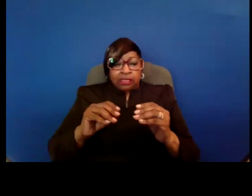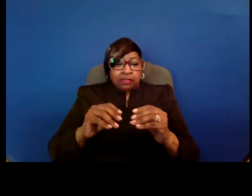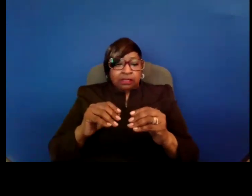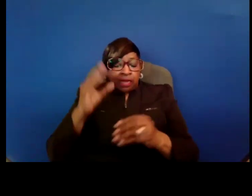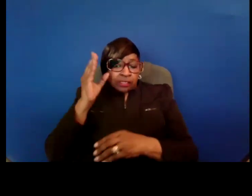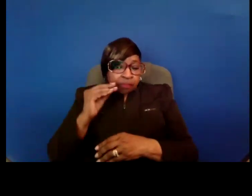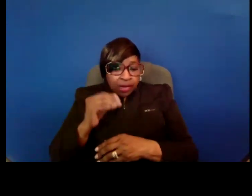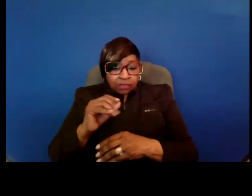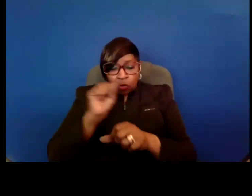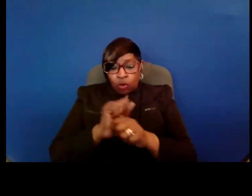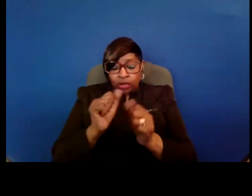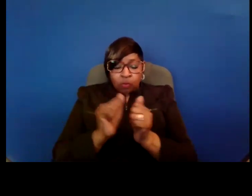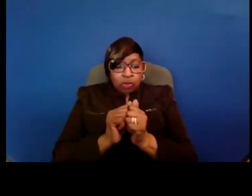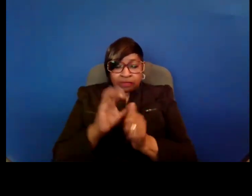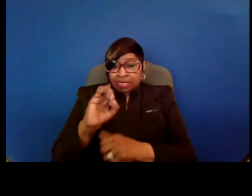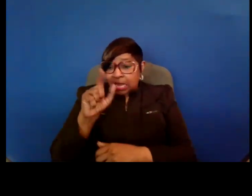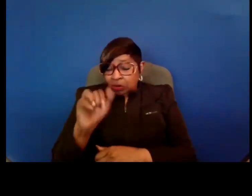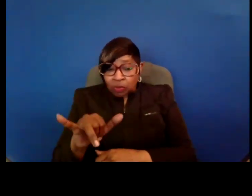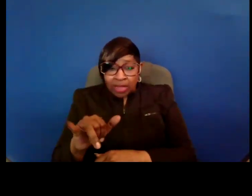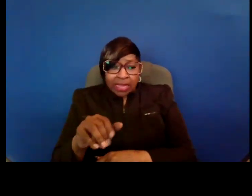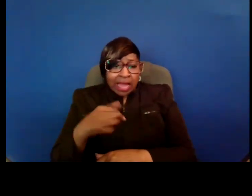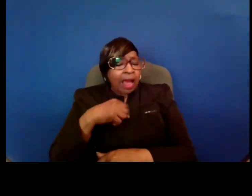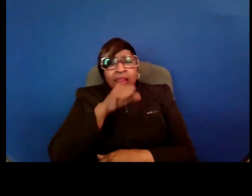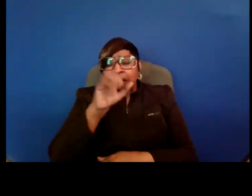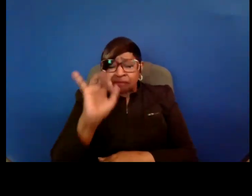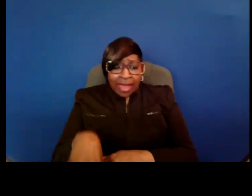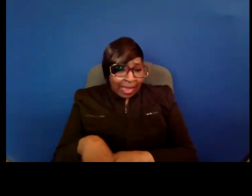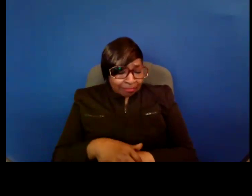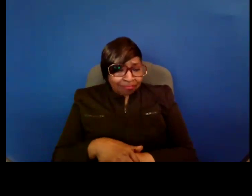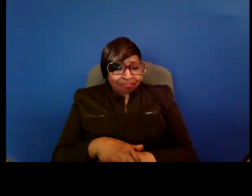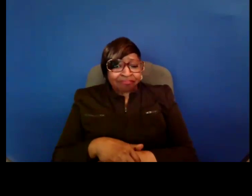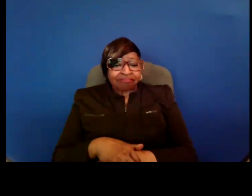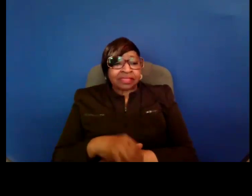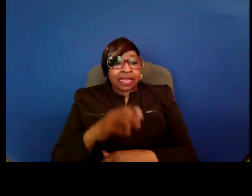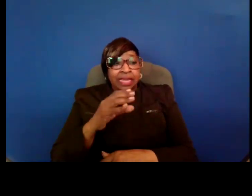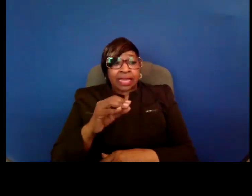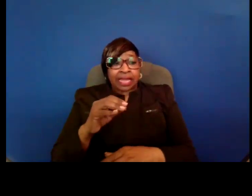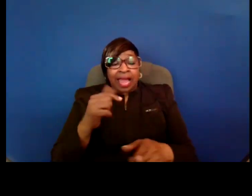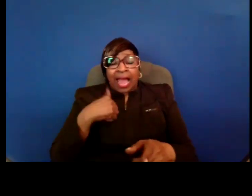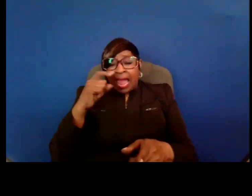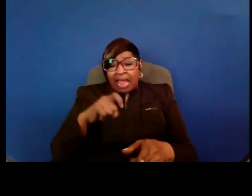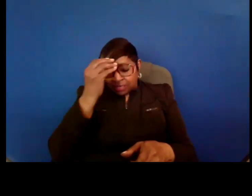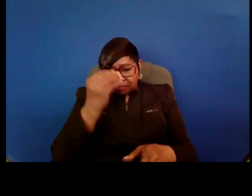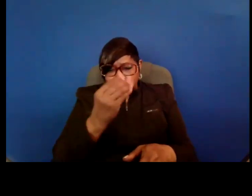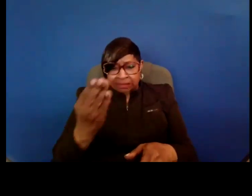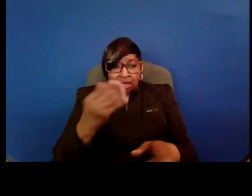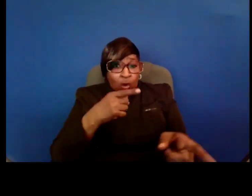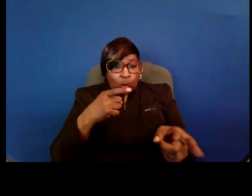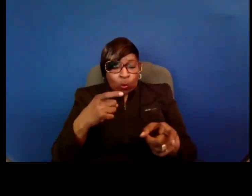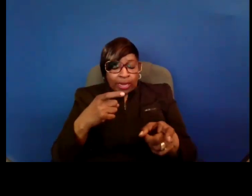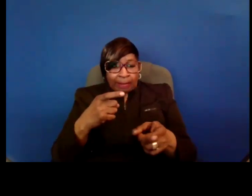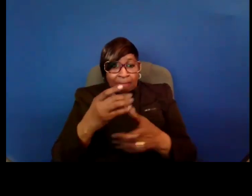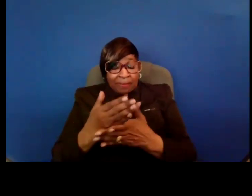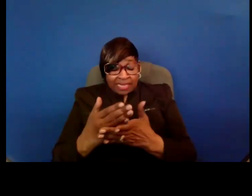clay. Oh my, that just, I love that. In fact, I have to share a quick